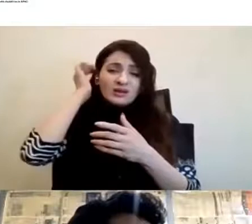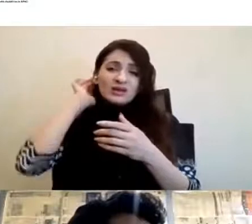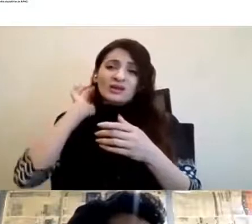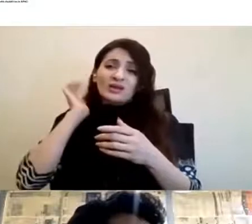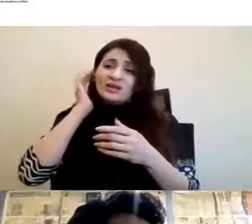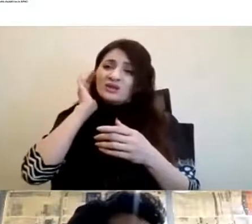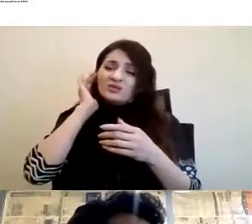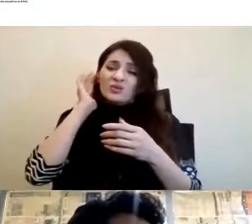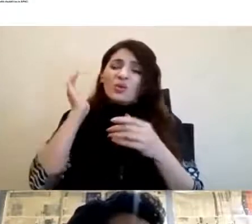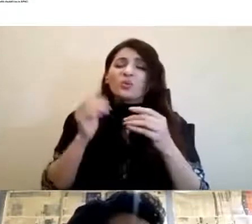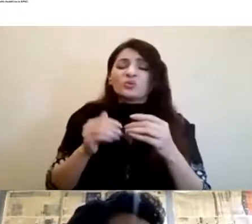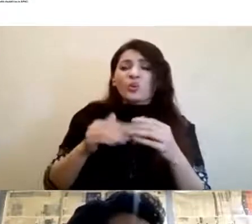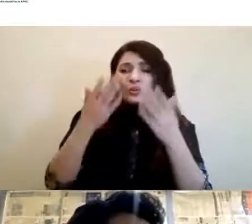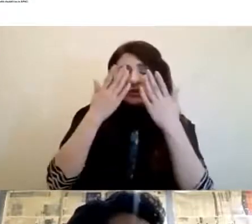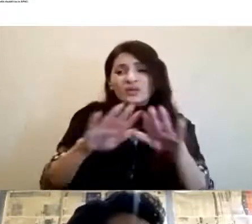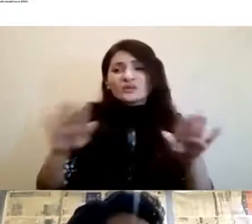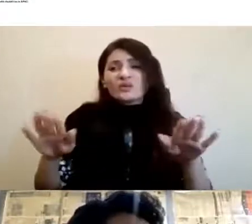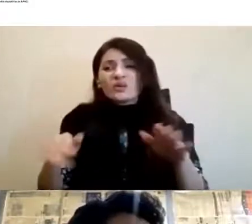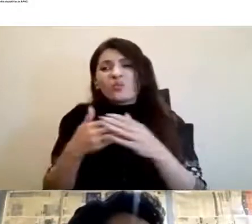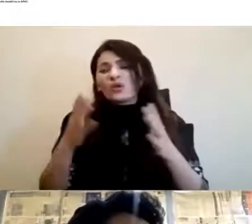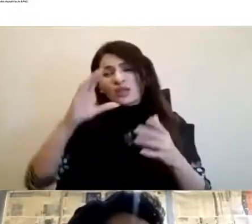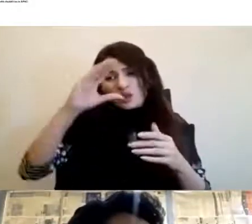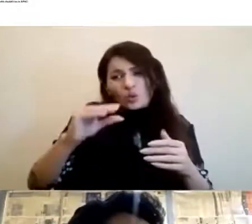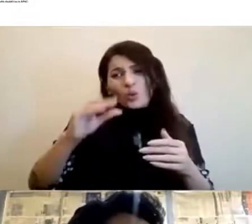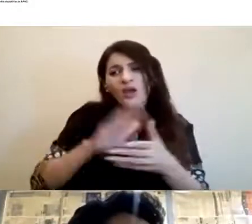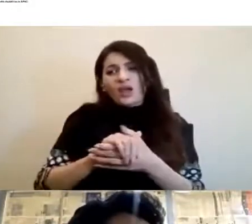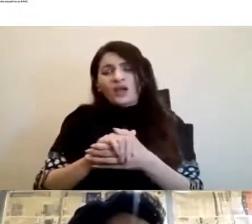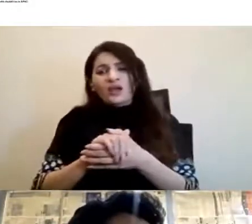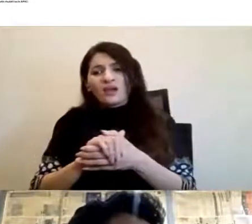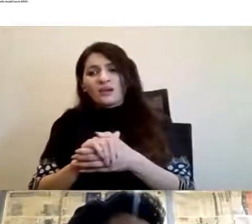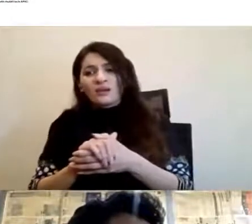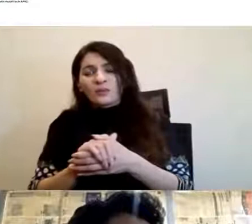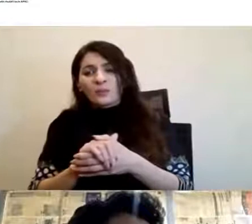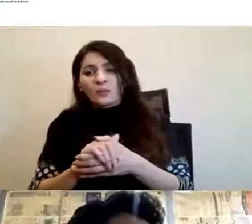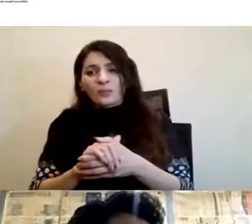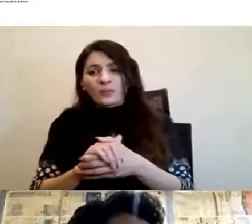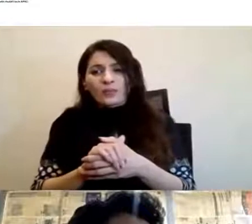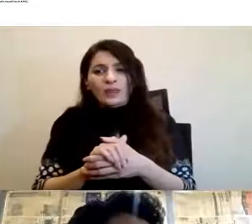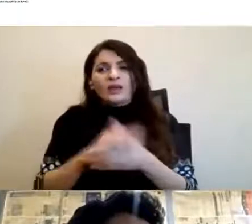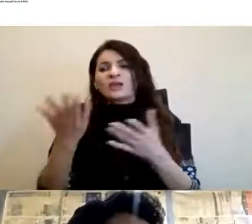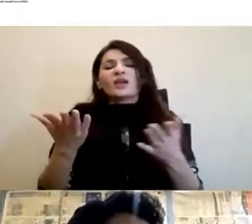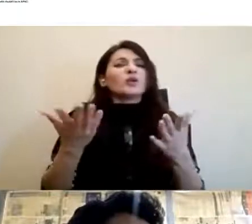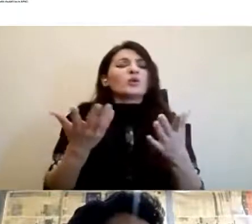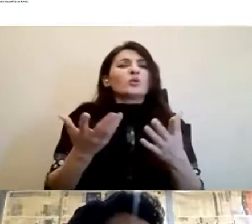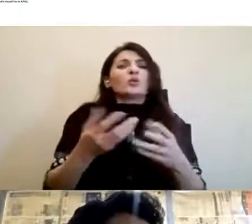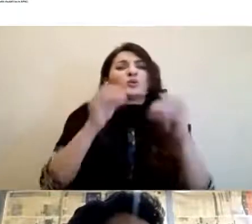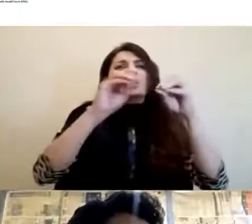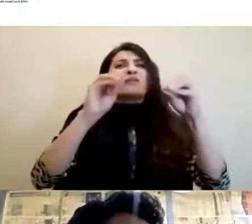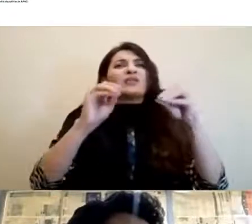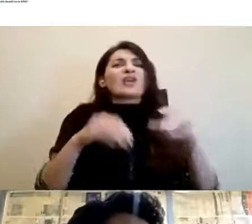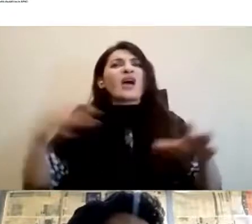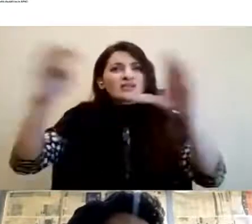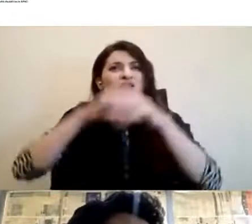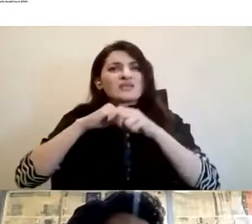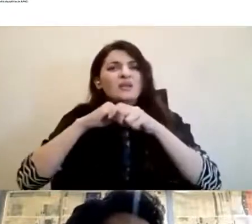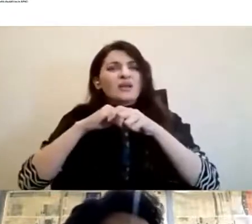of the citizen. So why we will invest to make the service accessible or inclusive? This is a general view.